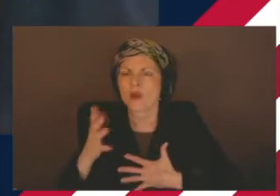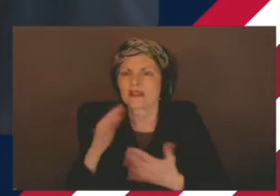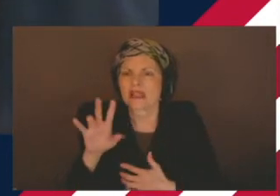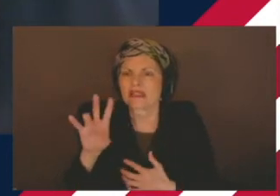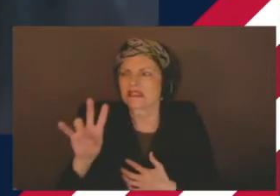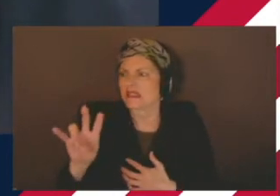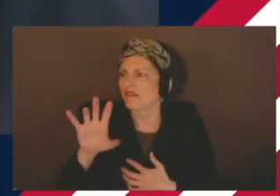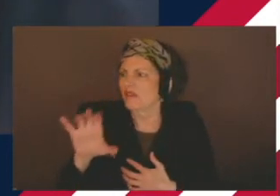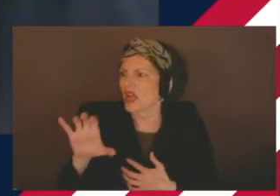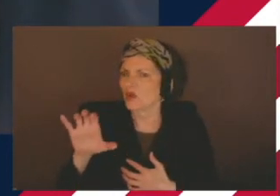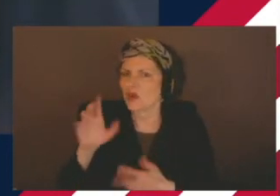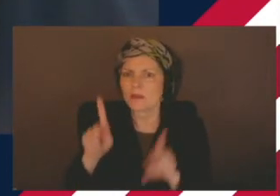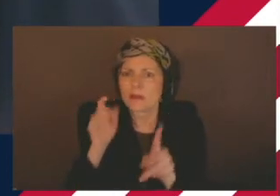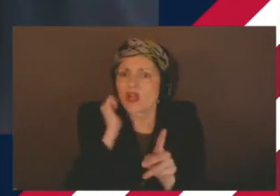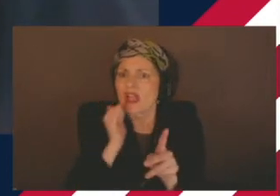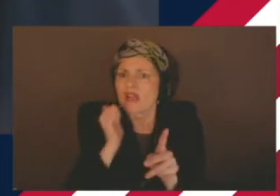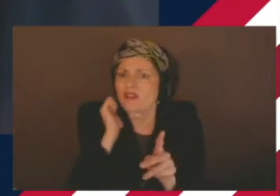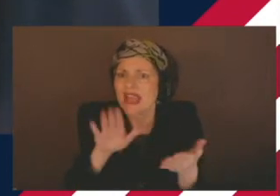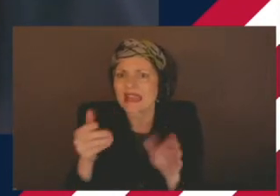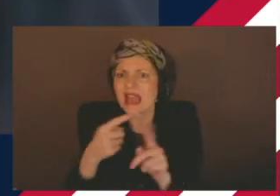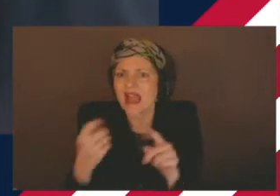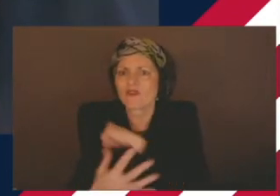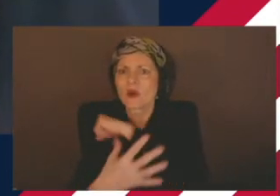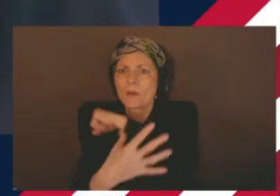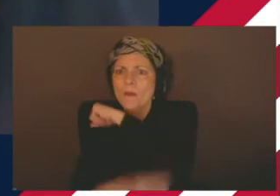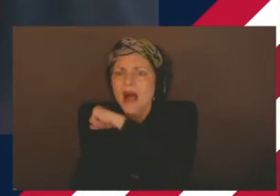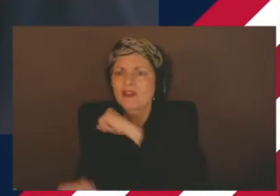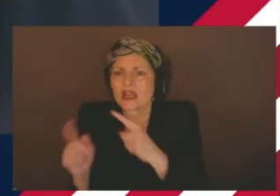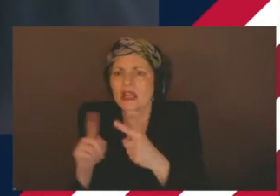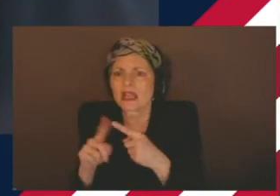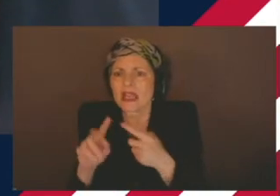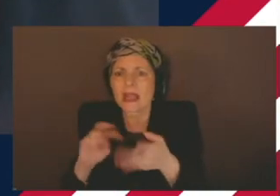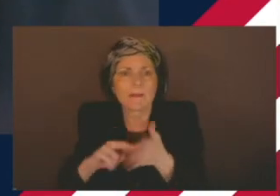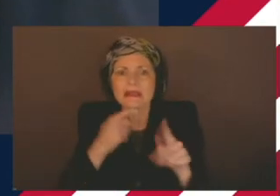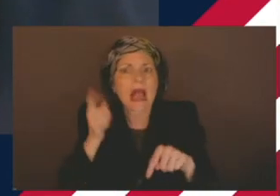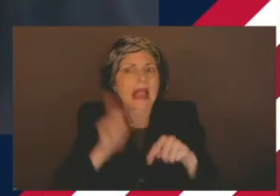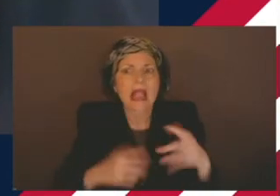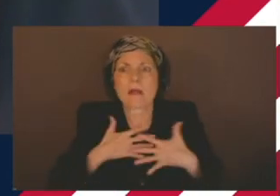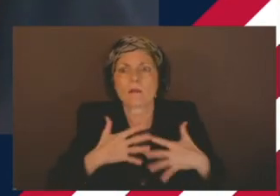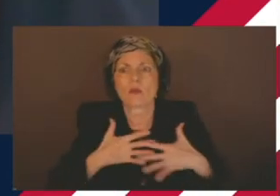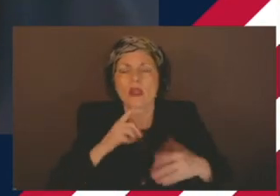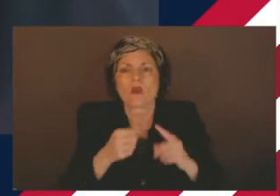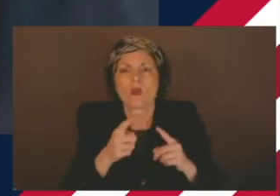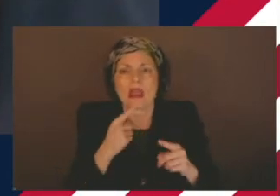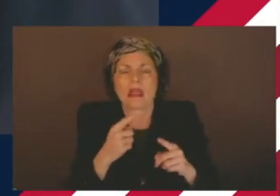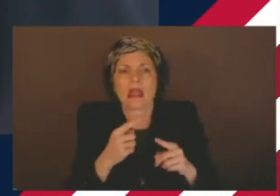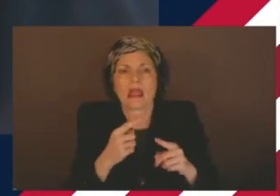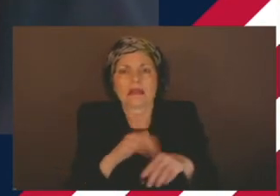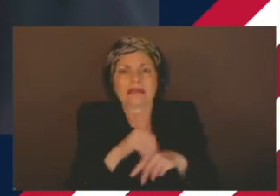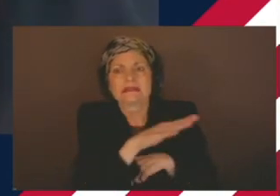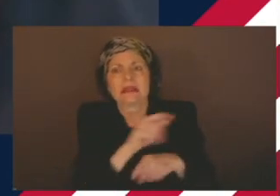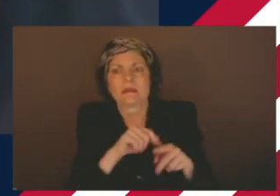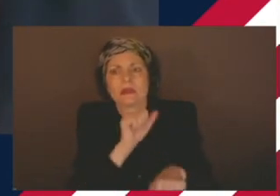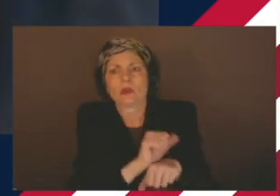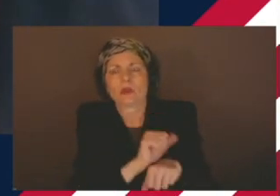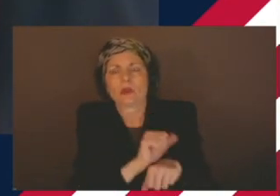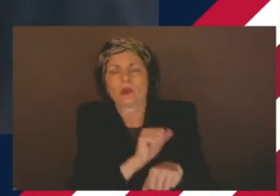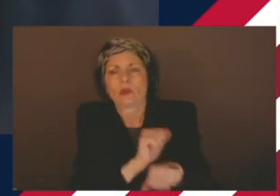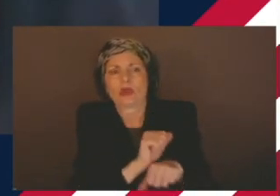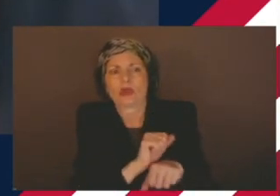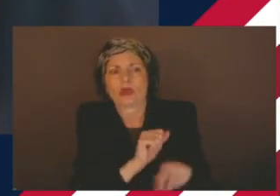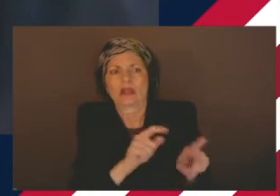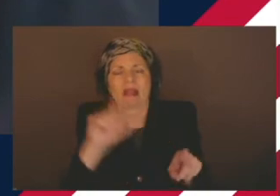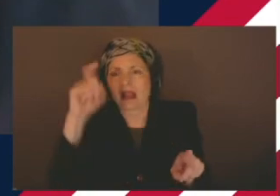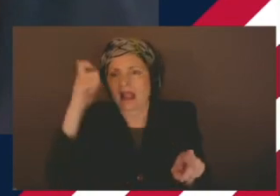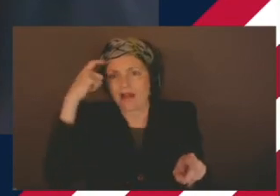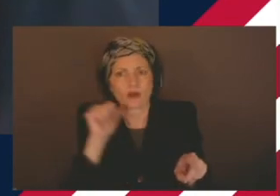wealth in this country. I can't breathe when I'm being sent into lethal work because the government is not protecting me with PPEs